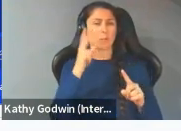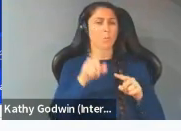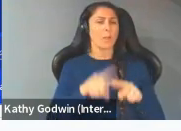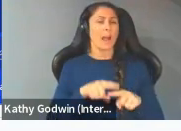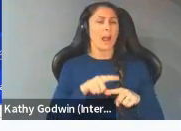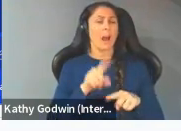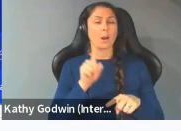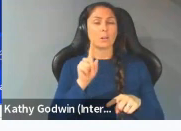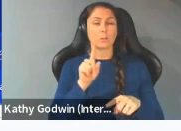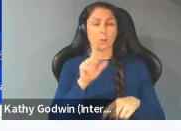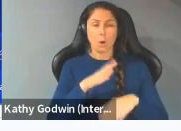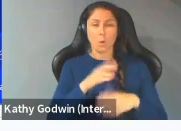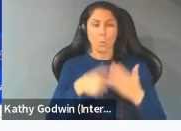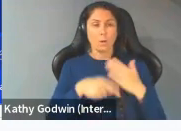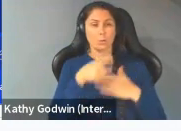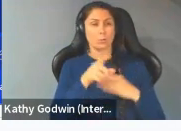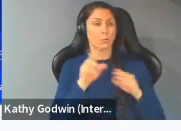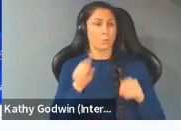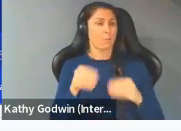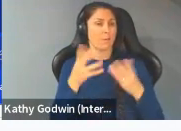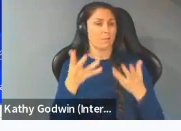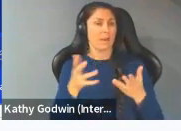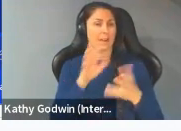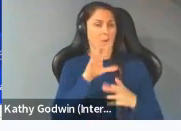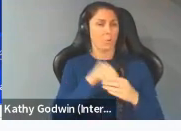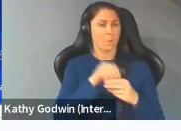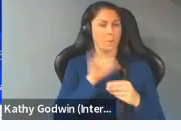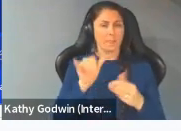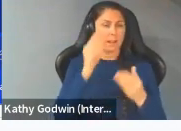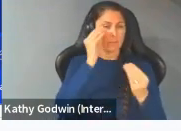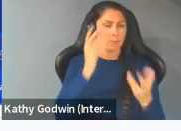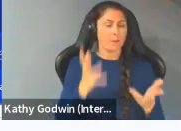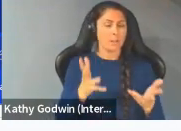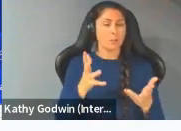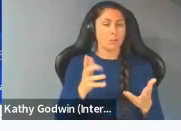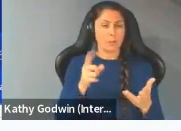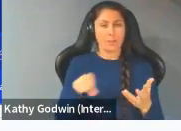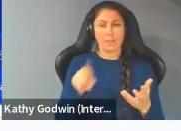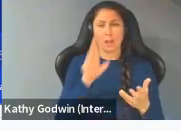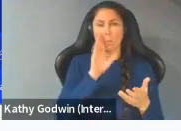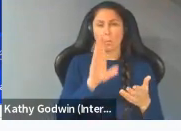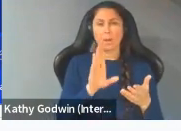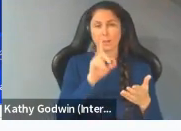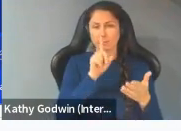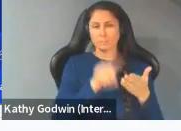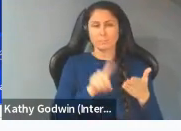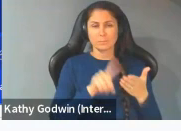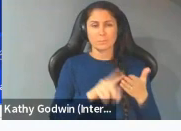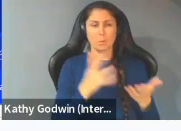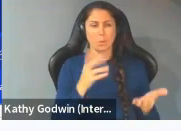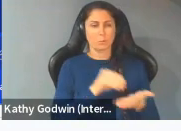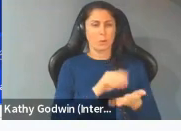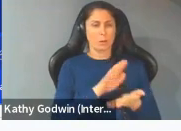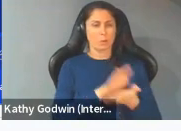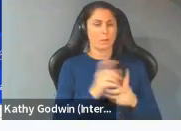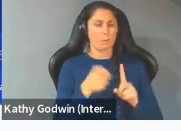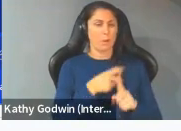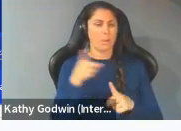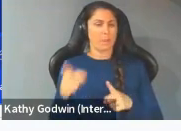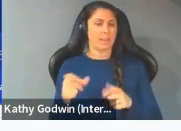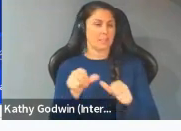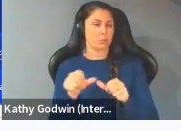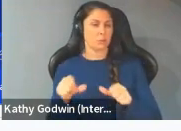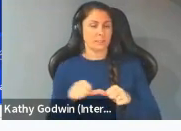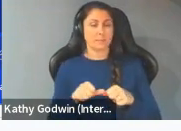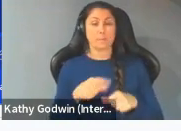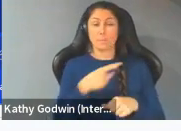provide, including the information. They are they are going to request information and records from the district. So right. You can